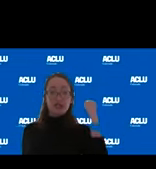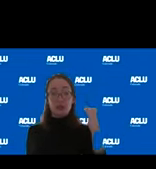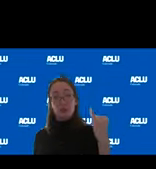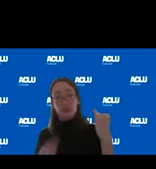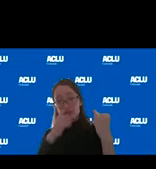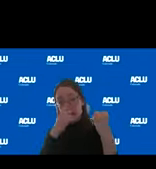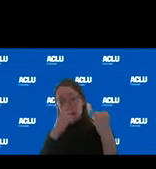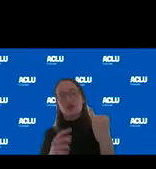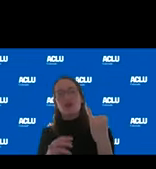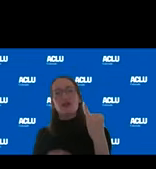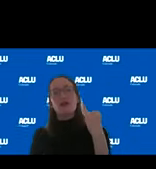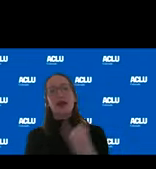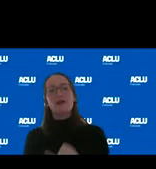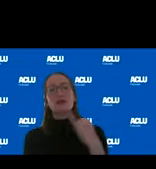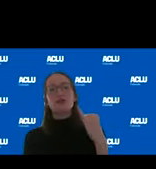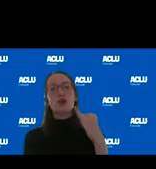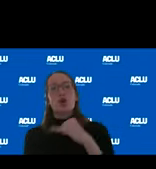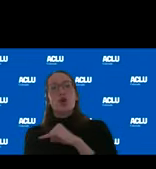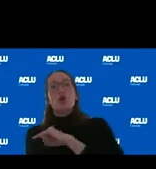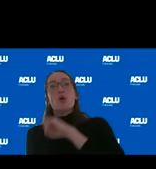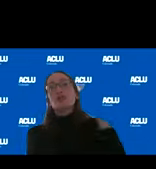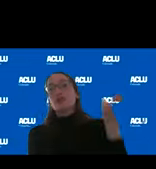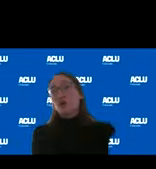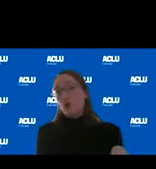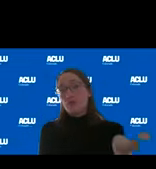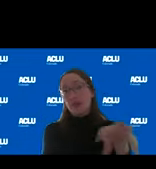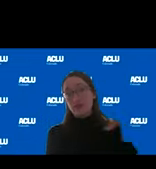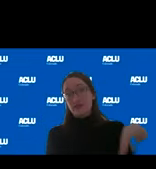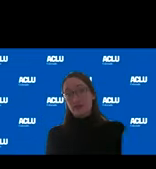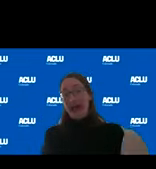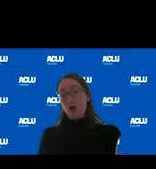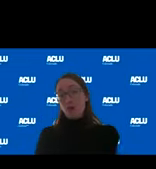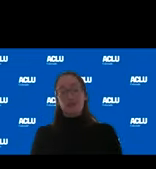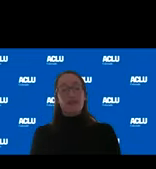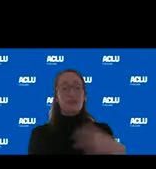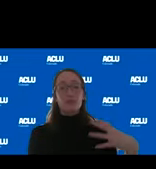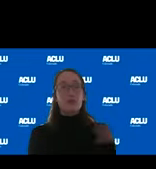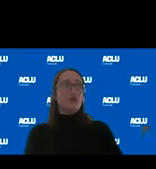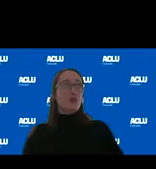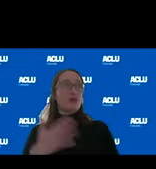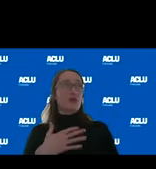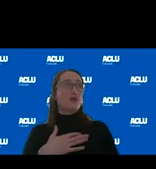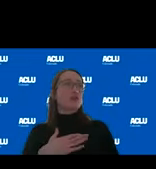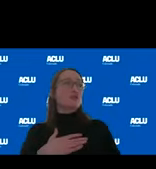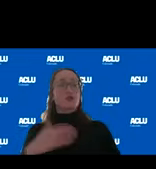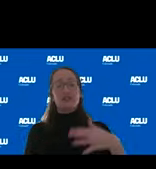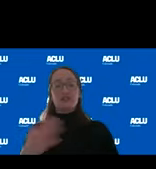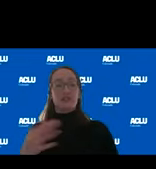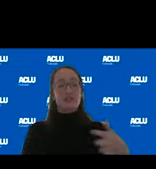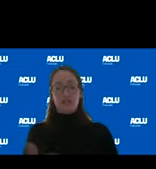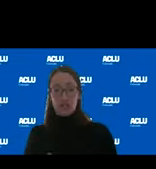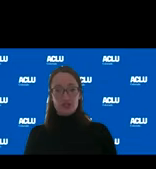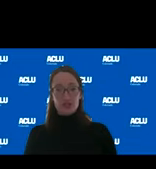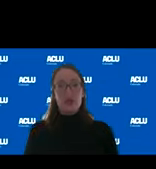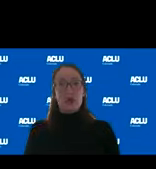That's a huge one, to make sure that your ballot is going to your home that you live in now. Yeah, a lot of people move, or your circumstance could